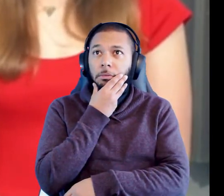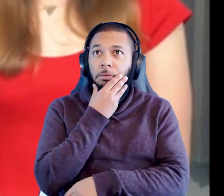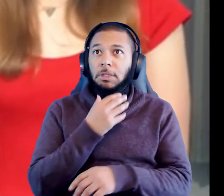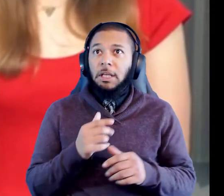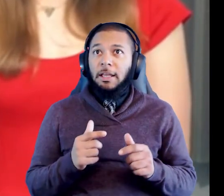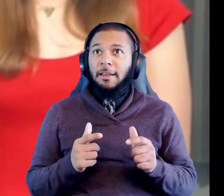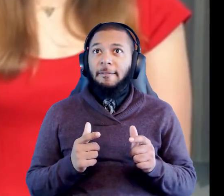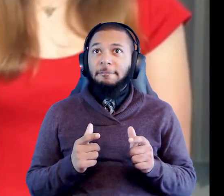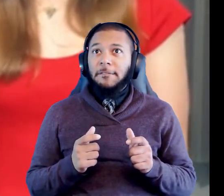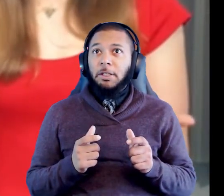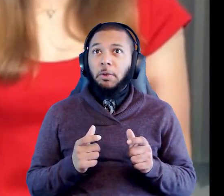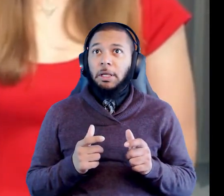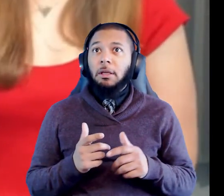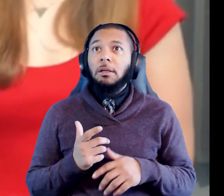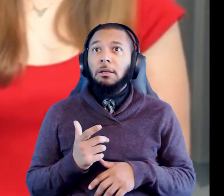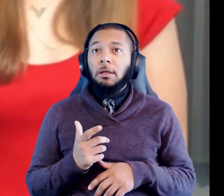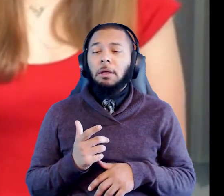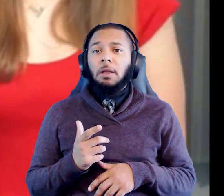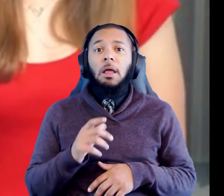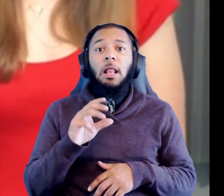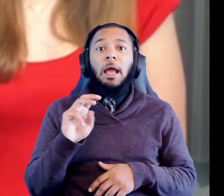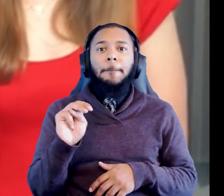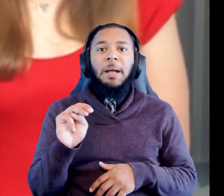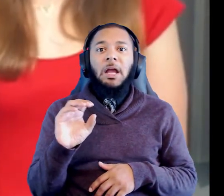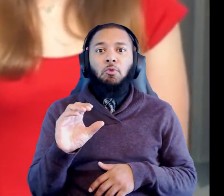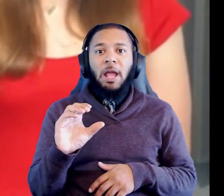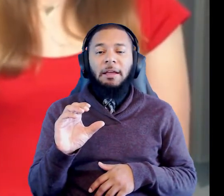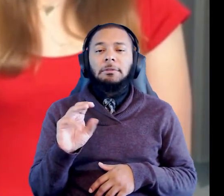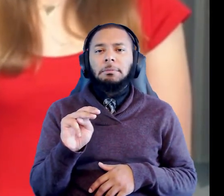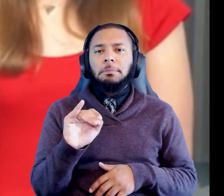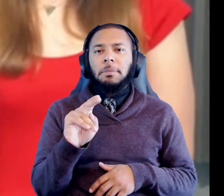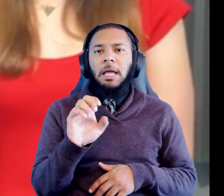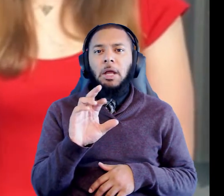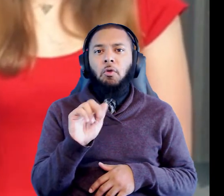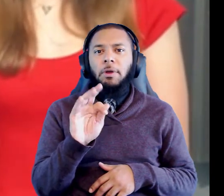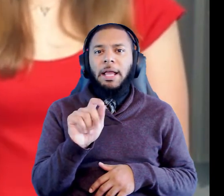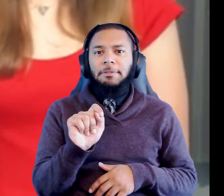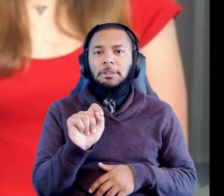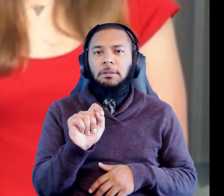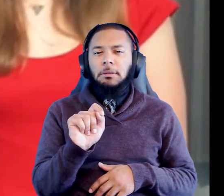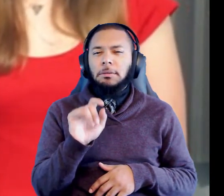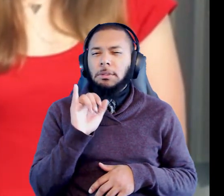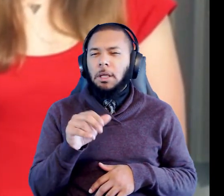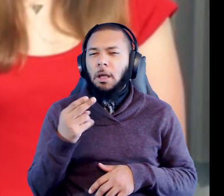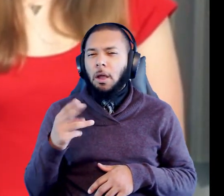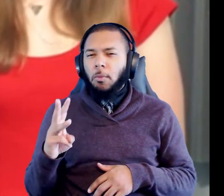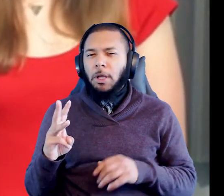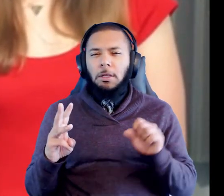games computer games minecraft for example are they hardware or software